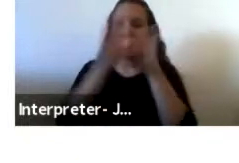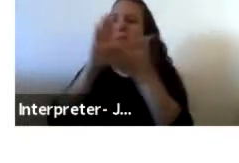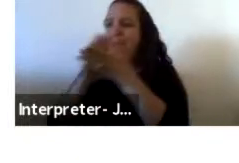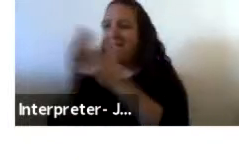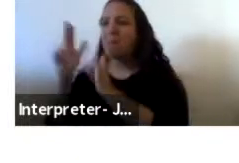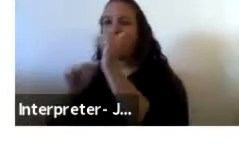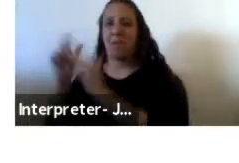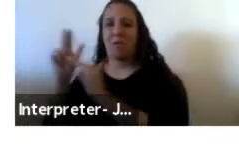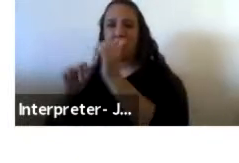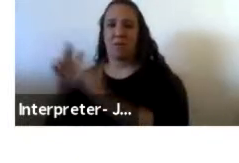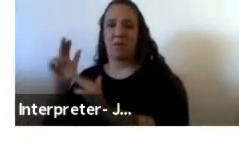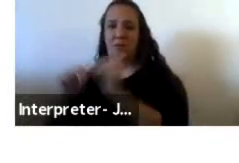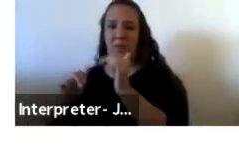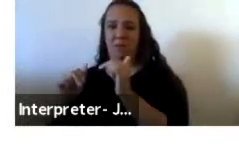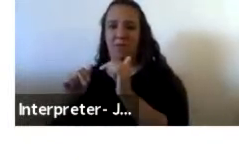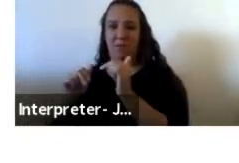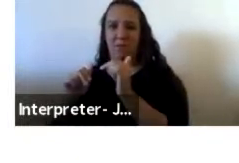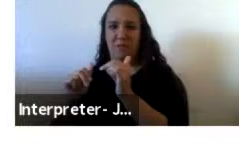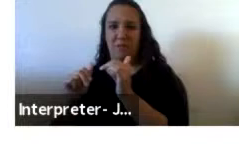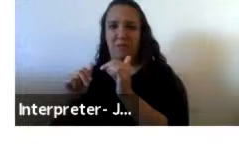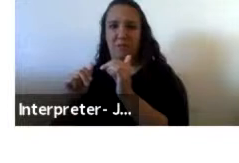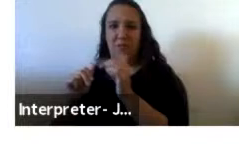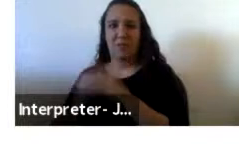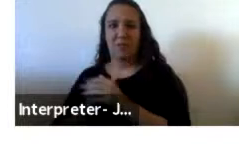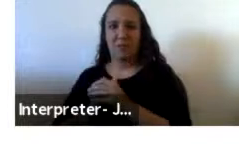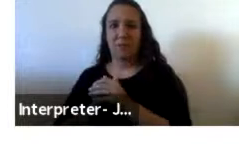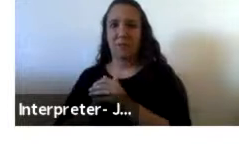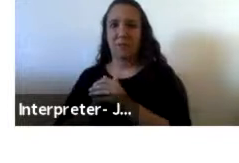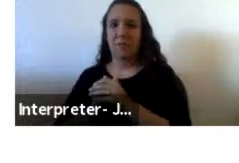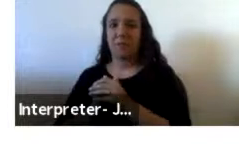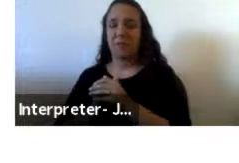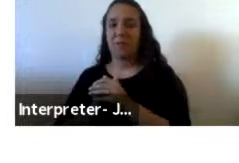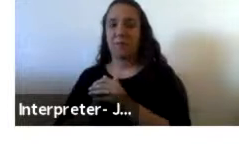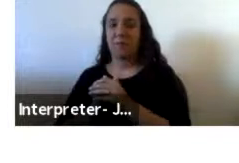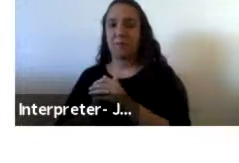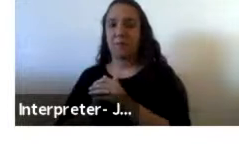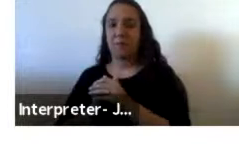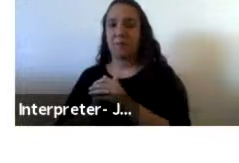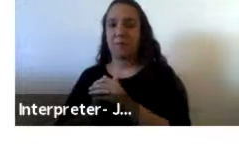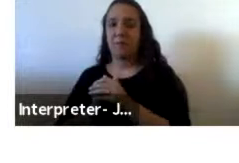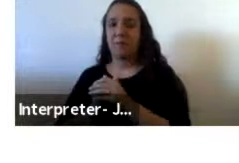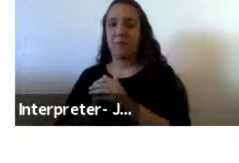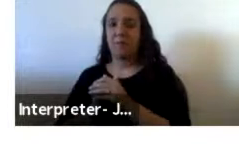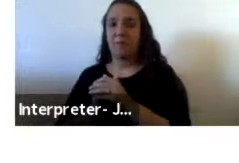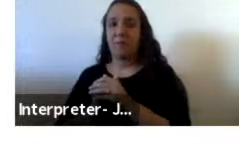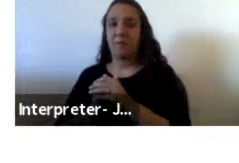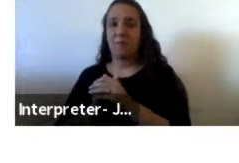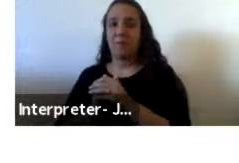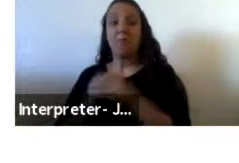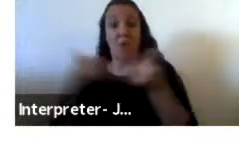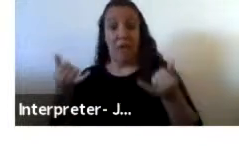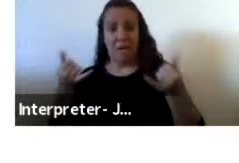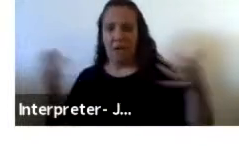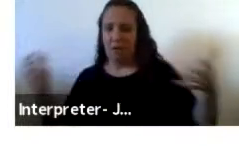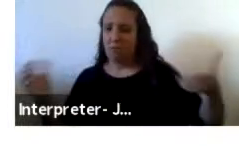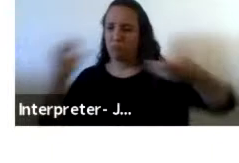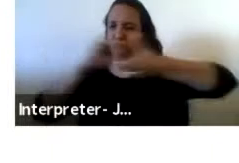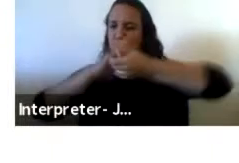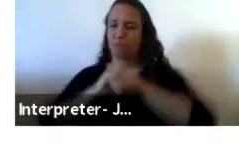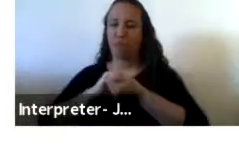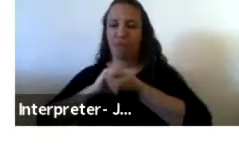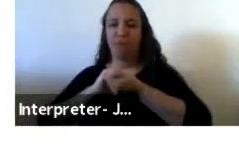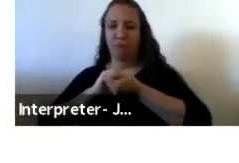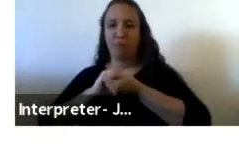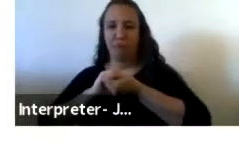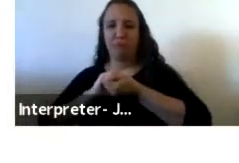took a leap and they went offline. And now what they did, they actually started complementing one another. That's why I think it's